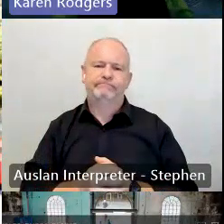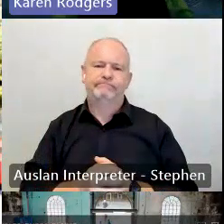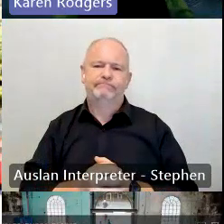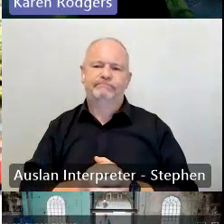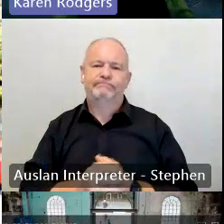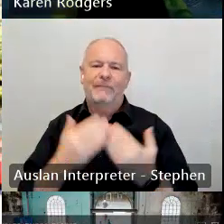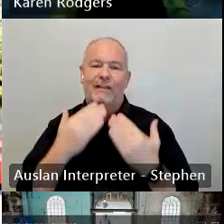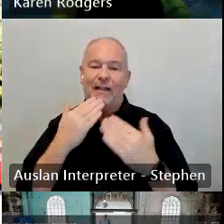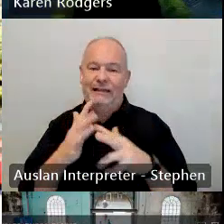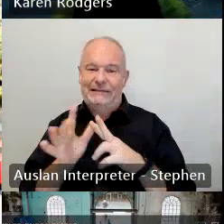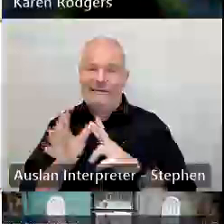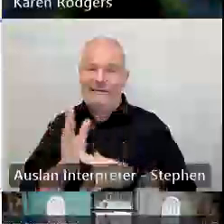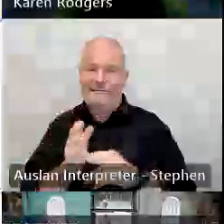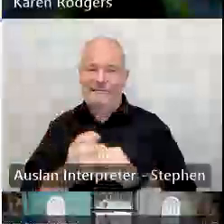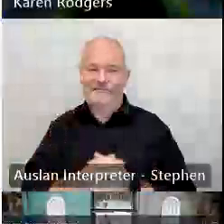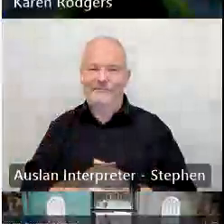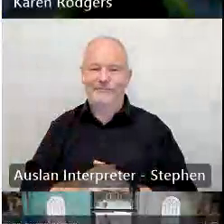Thanks, Ian.